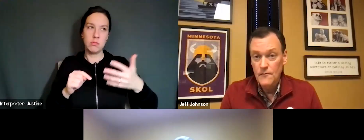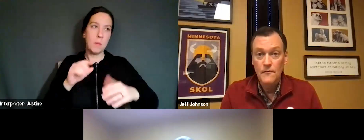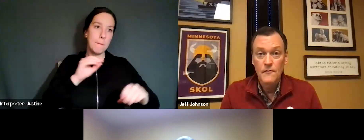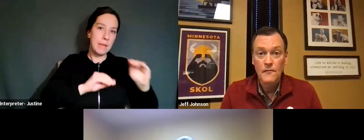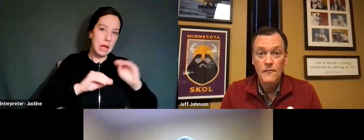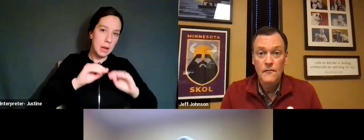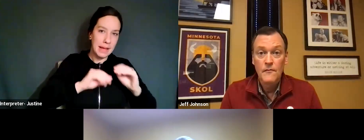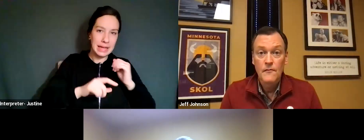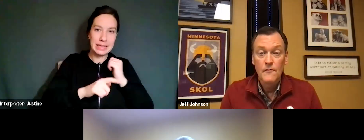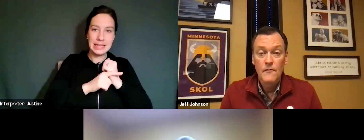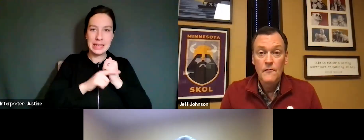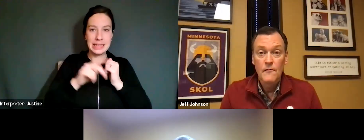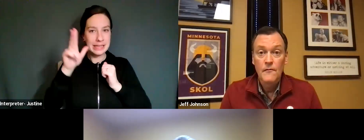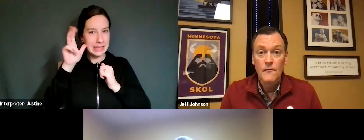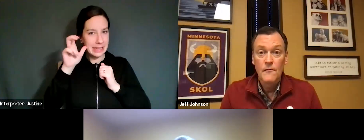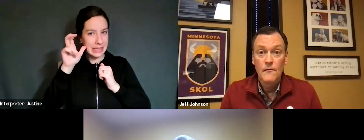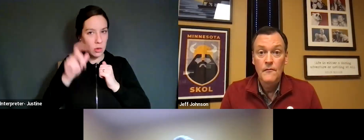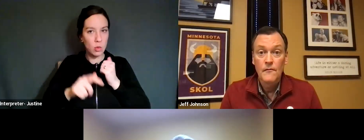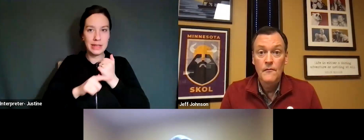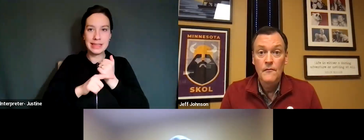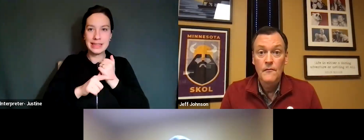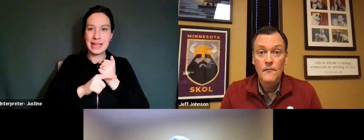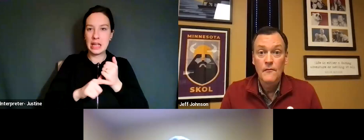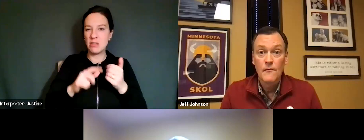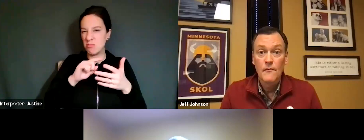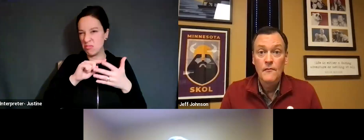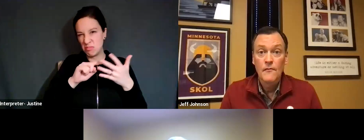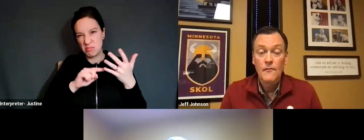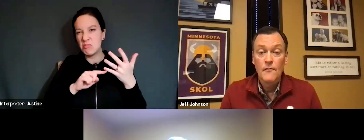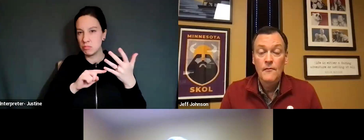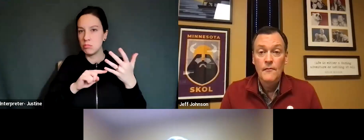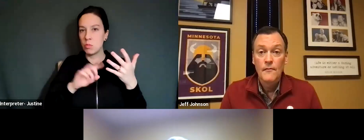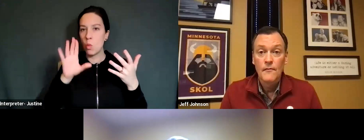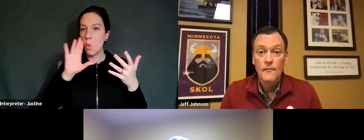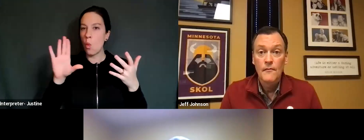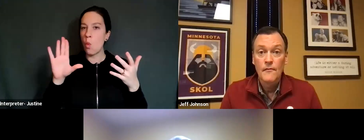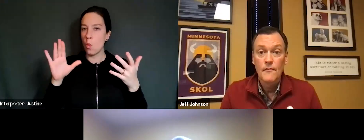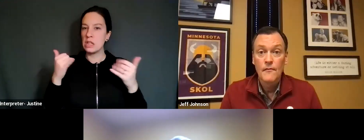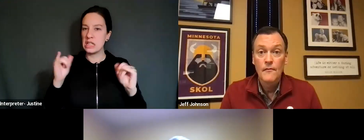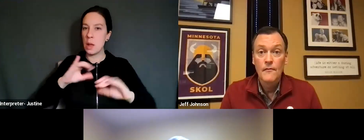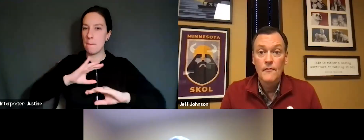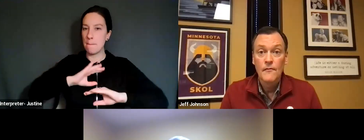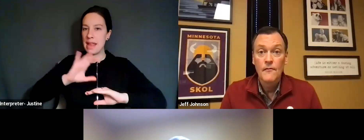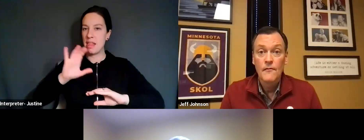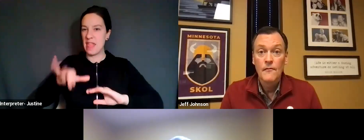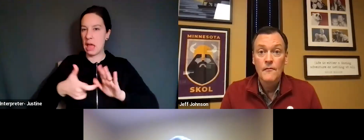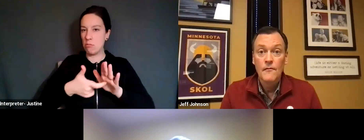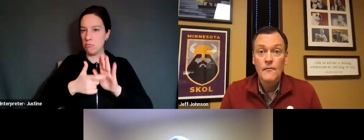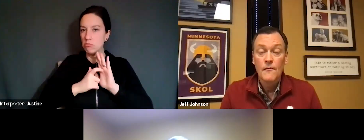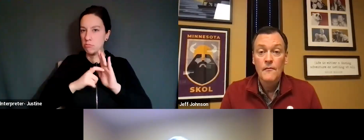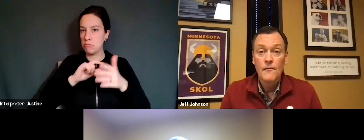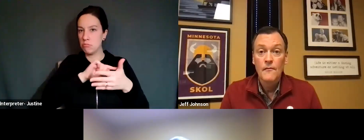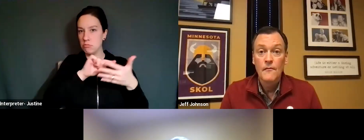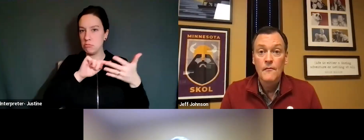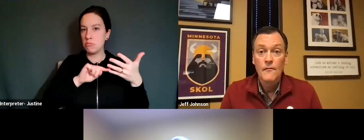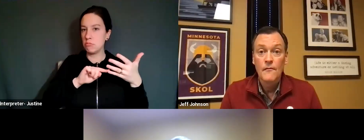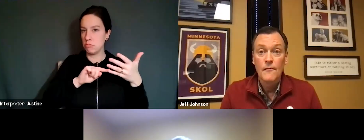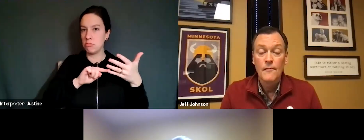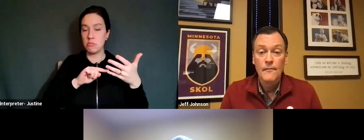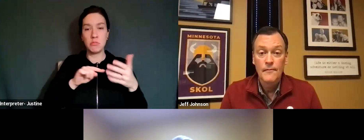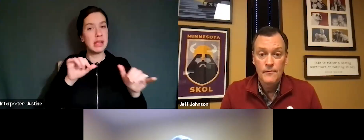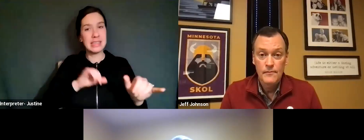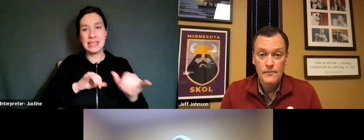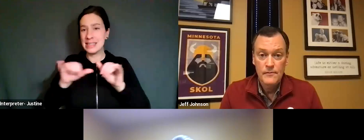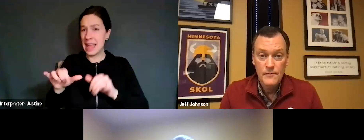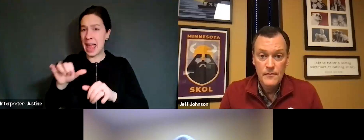dog, a hearing assist dog, et cetera, for these kinds of placements. So the only difference, they'll do all the same tasks that they